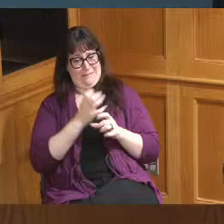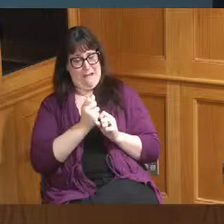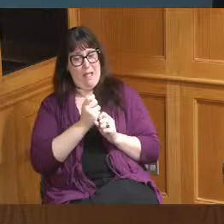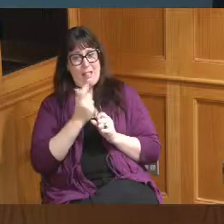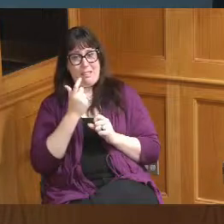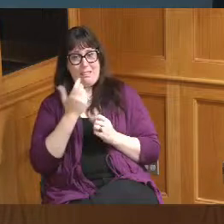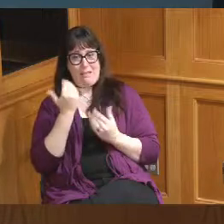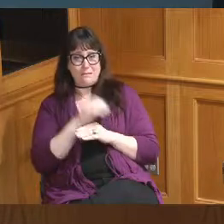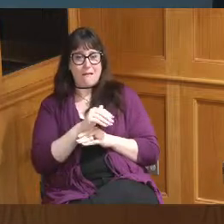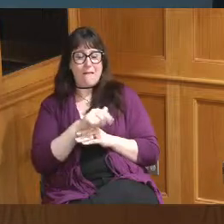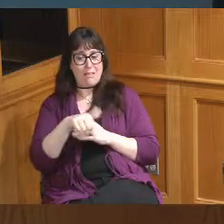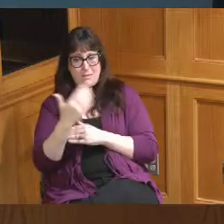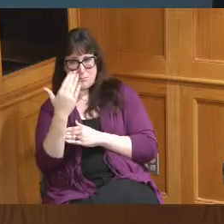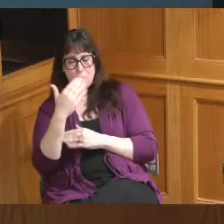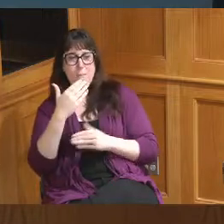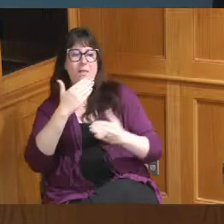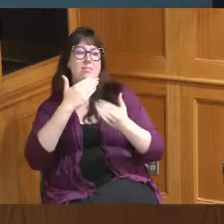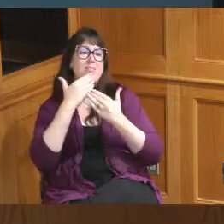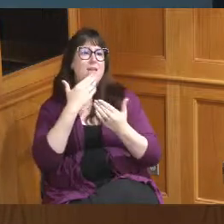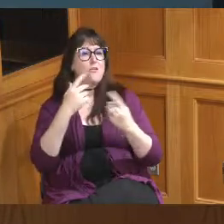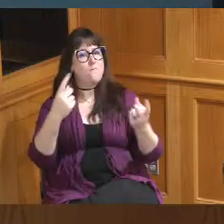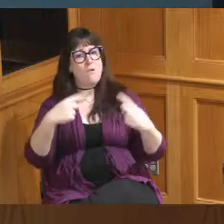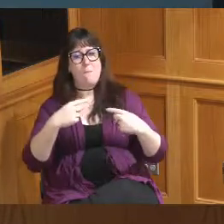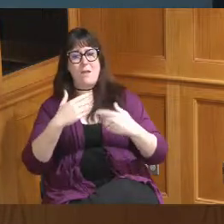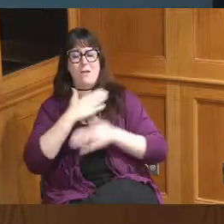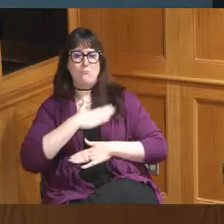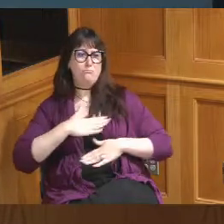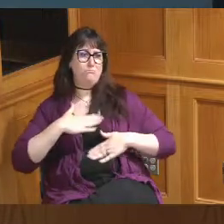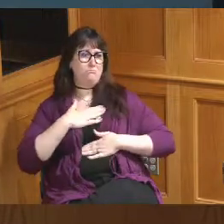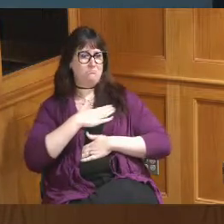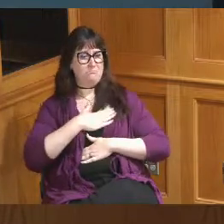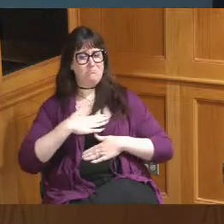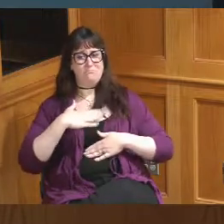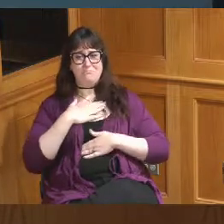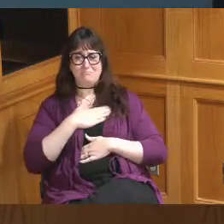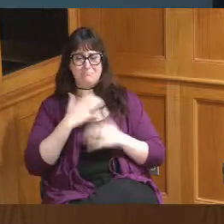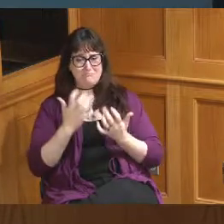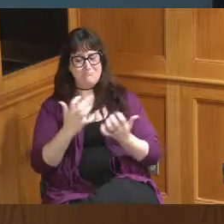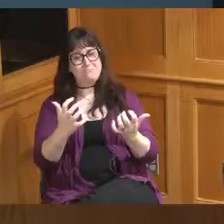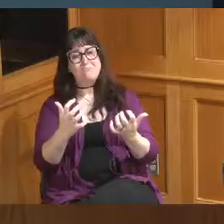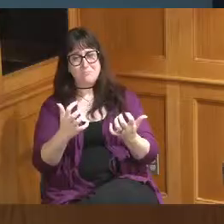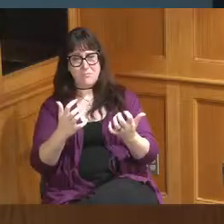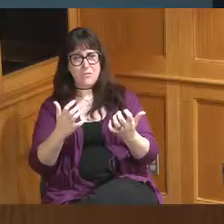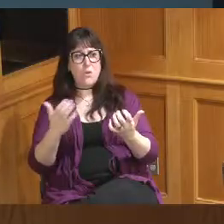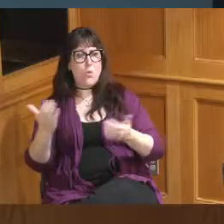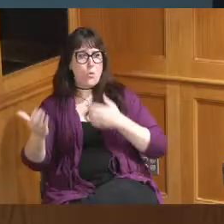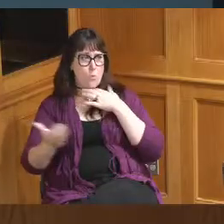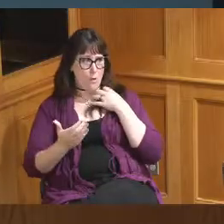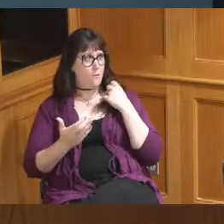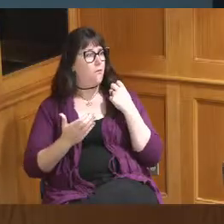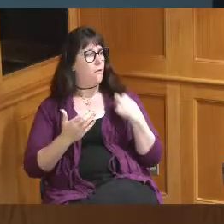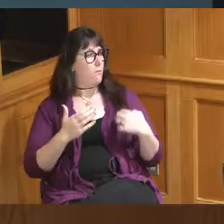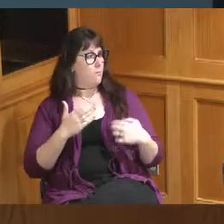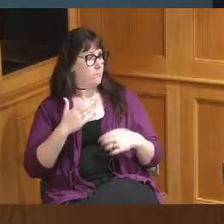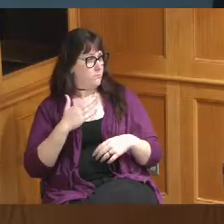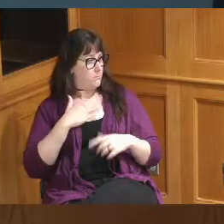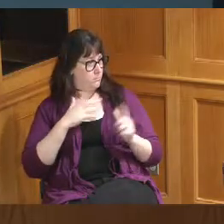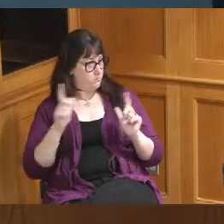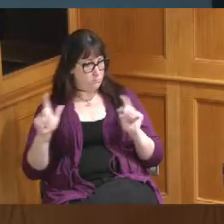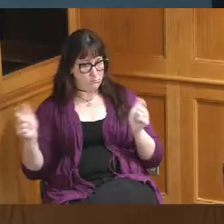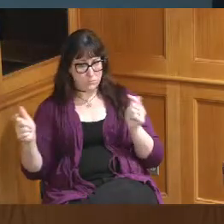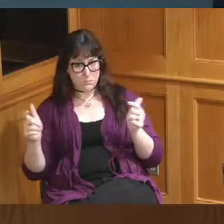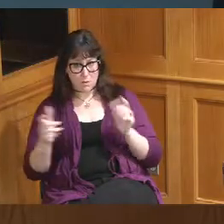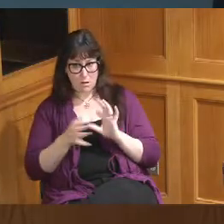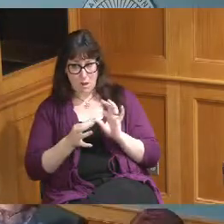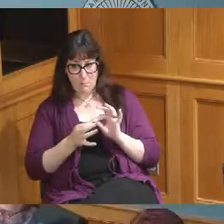So, but thank you all for being here. I do appreciate it. I do want to allow or welcome my colleagues' comments before we move on, if you'd